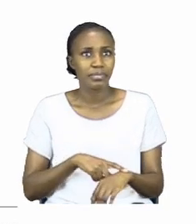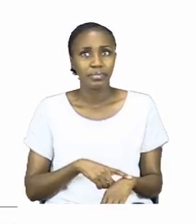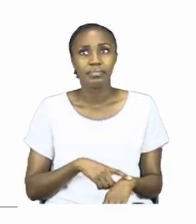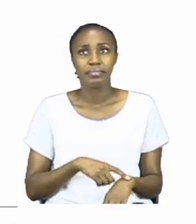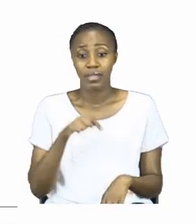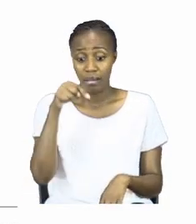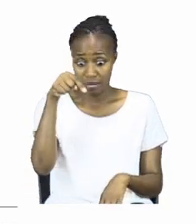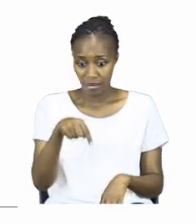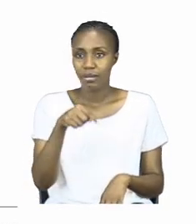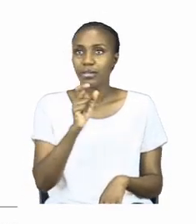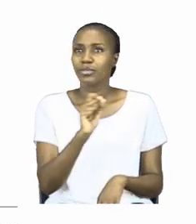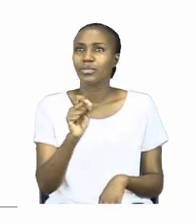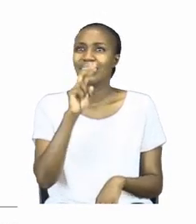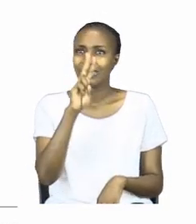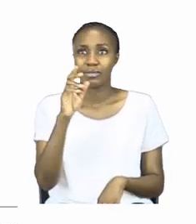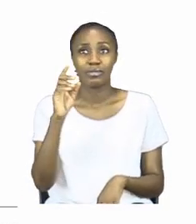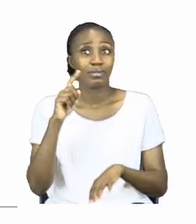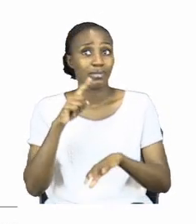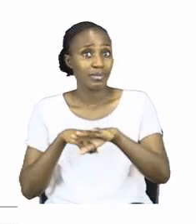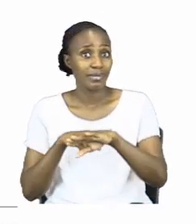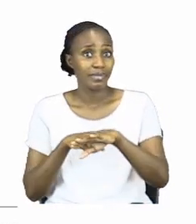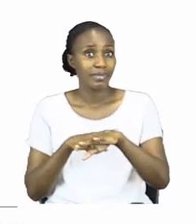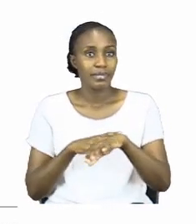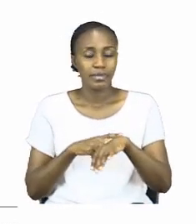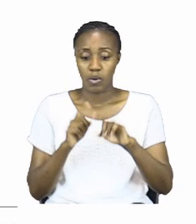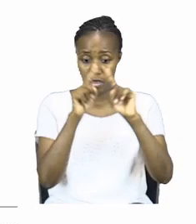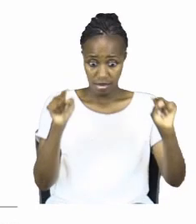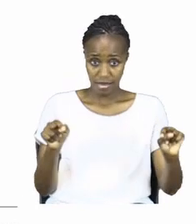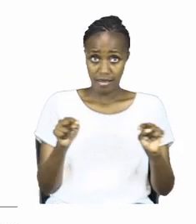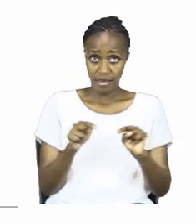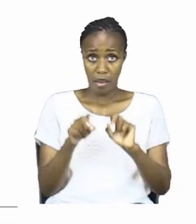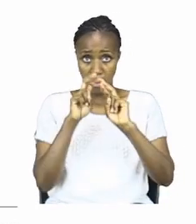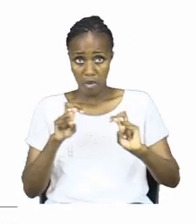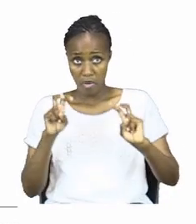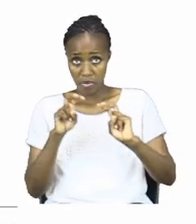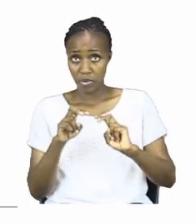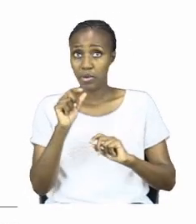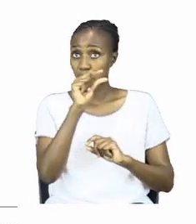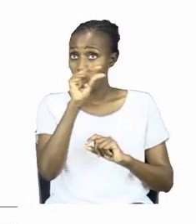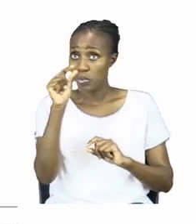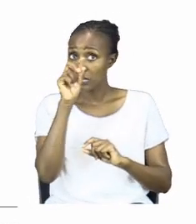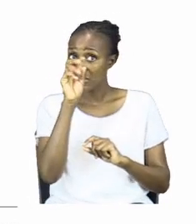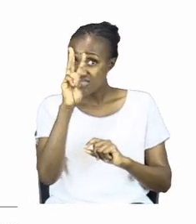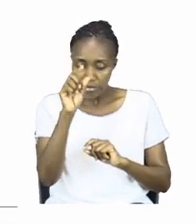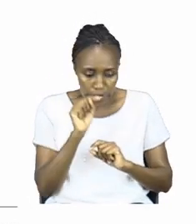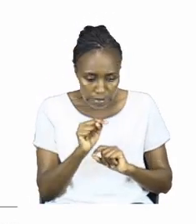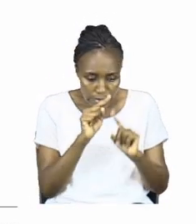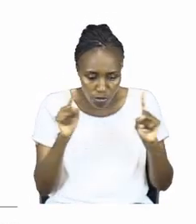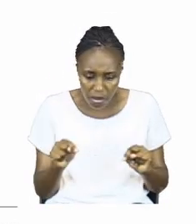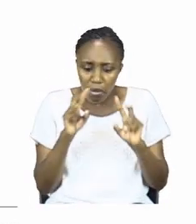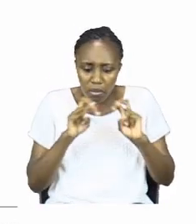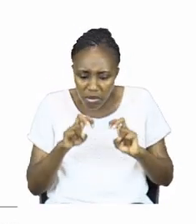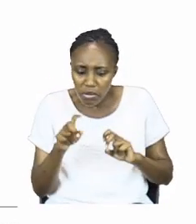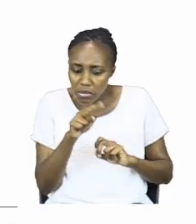the box and then circle them. Then after that, you will do some reading and then use those same words to